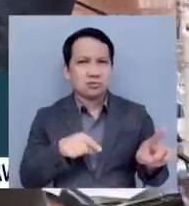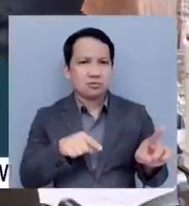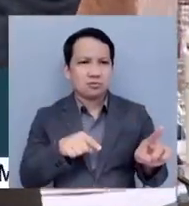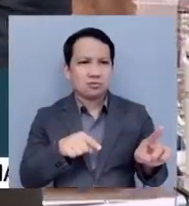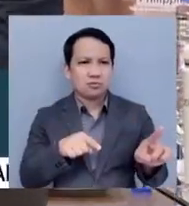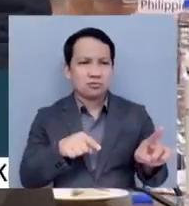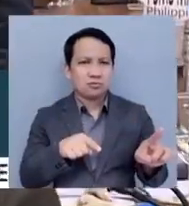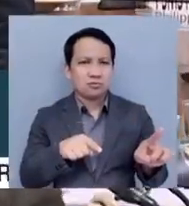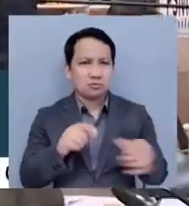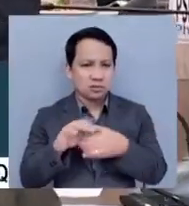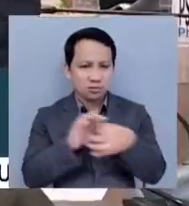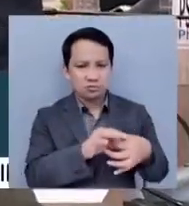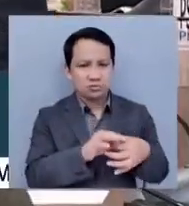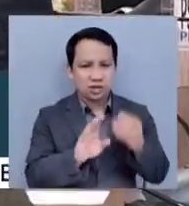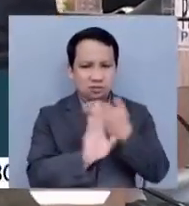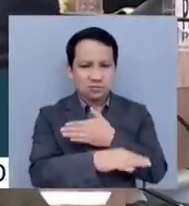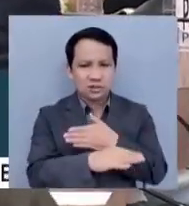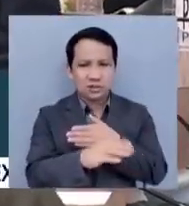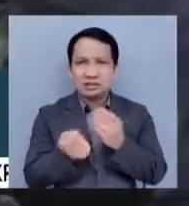PDEC?